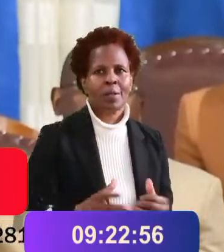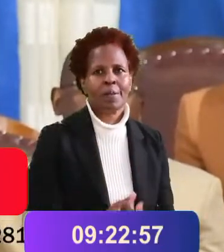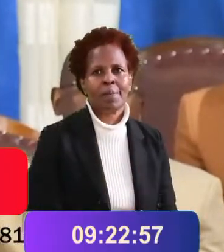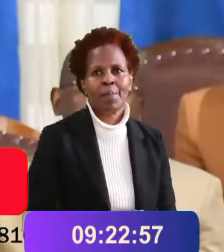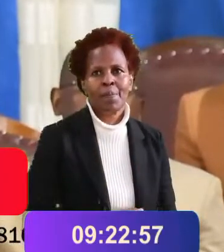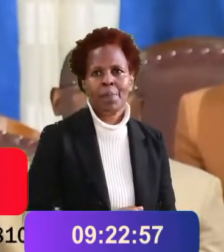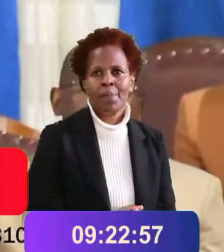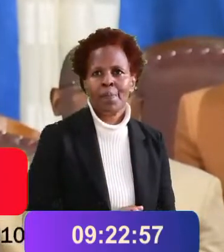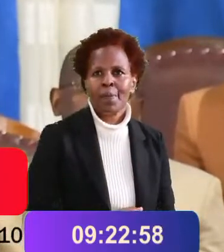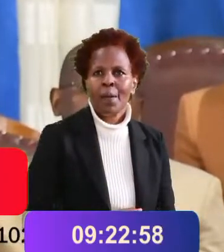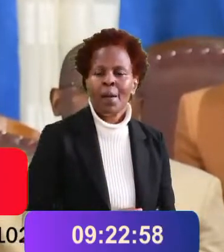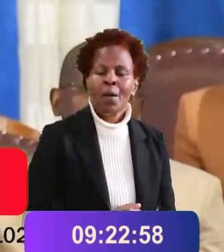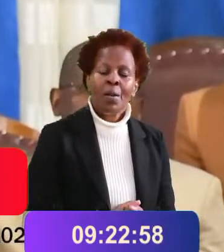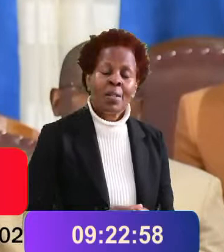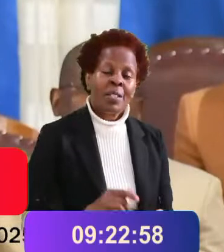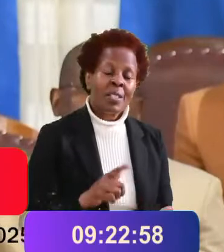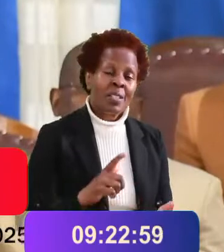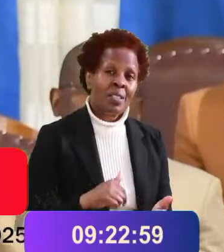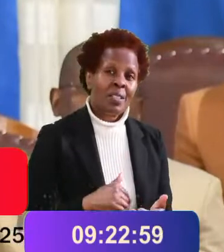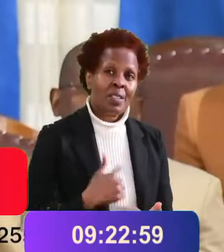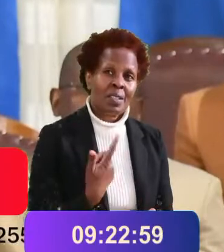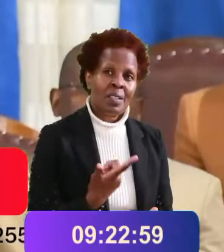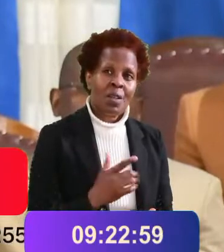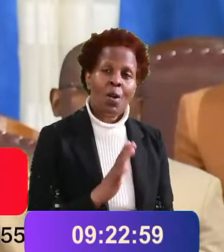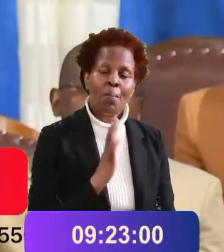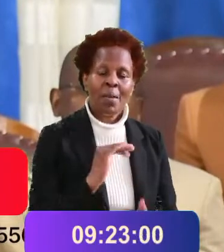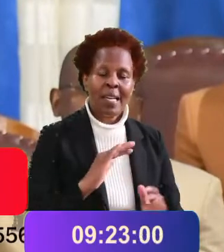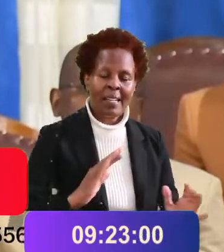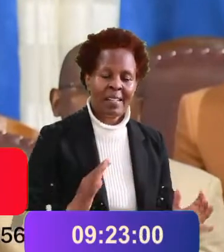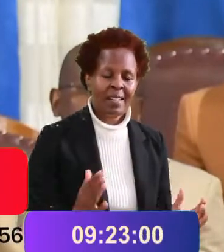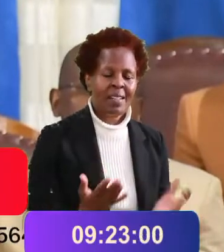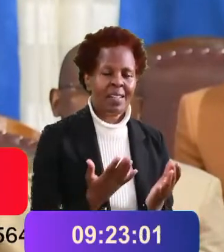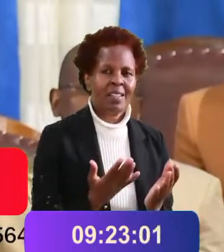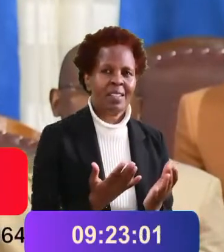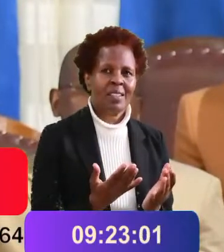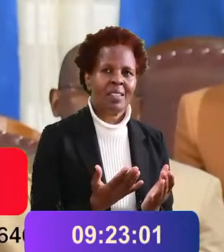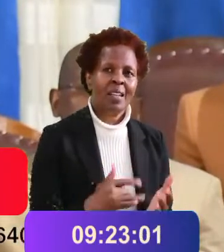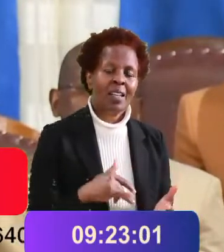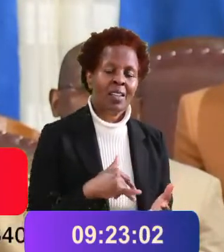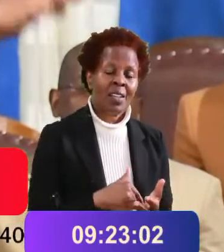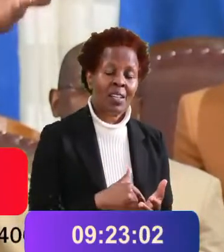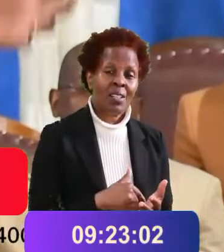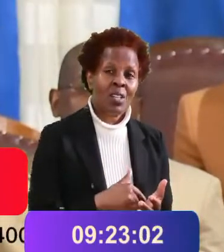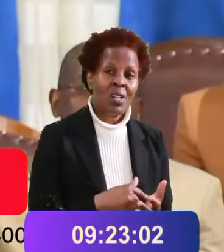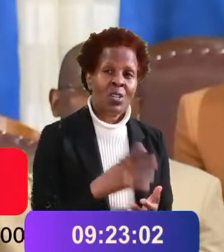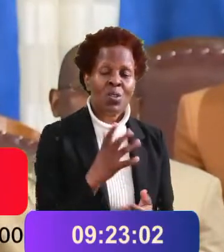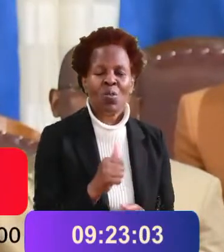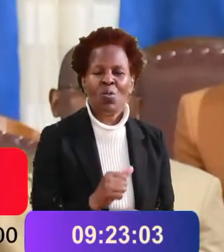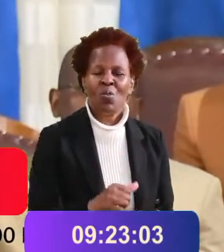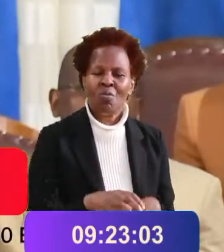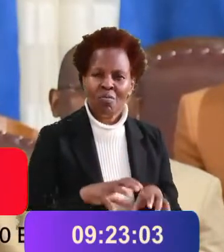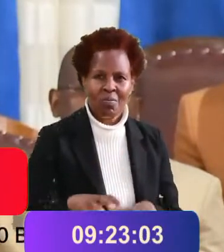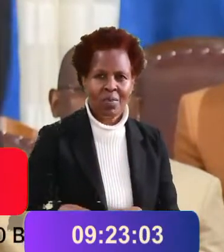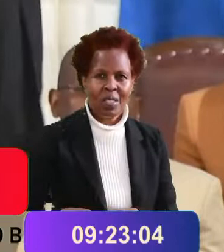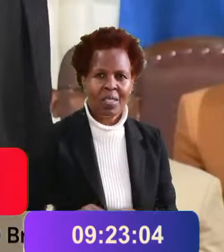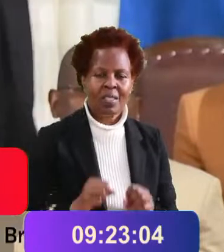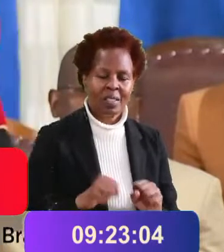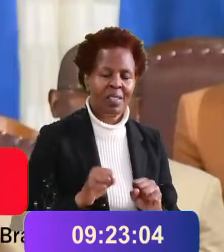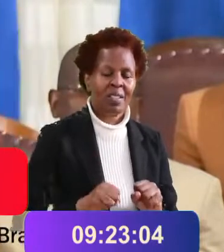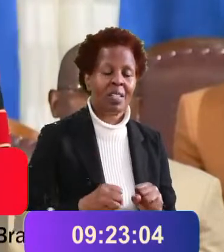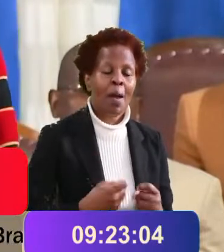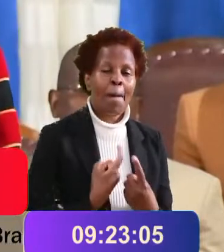so he proceeds to say words that really encourage my spirit many a time, that we are afflicted in every way, but